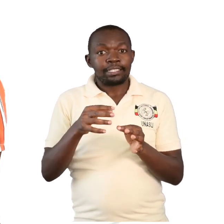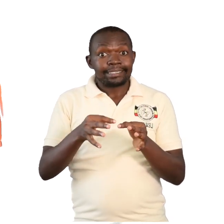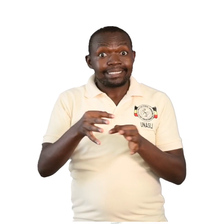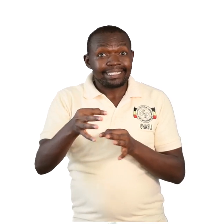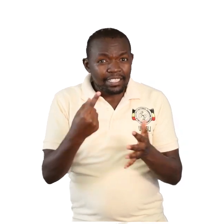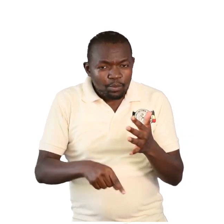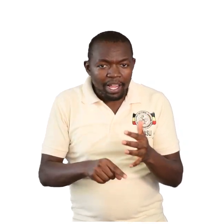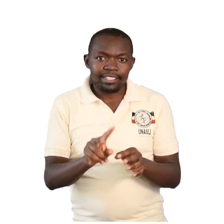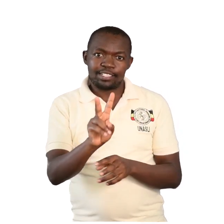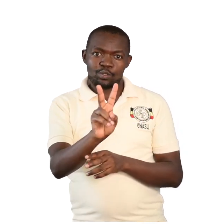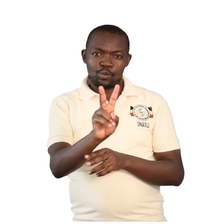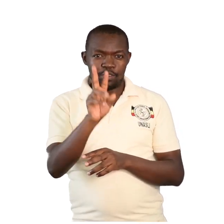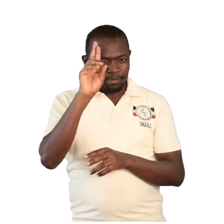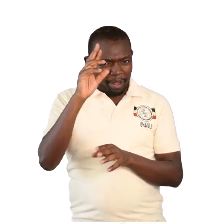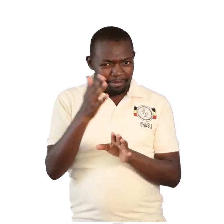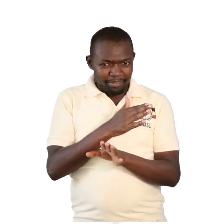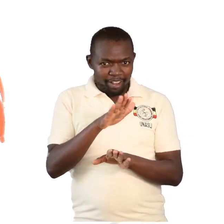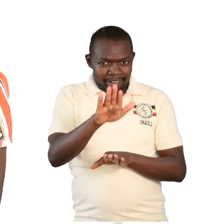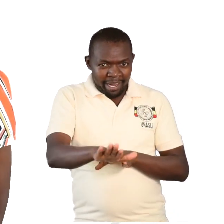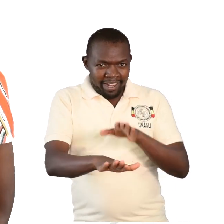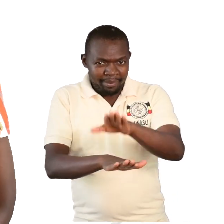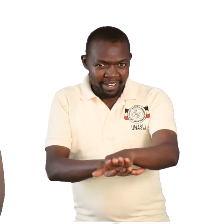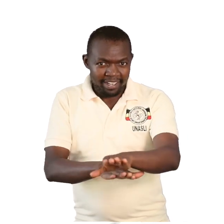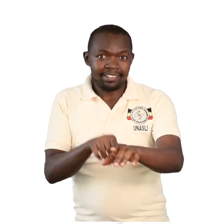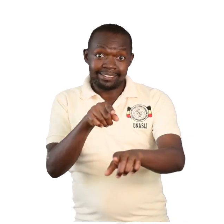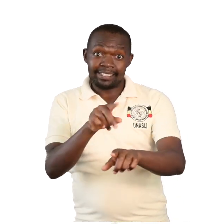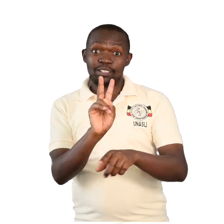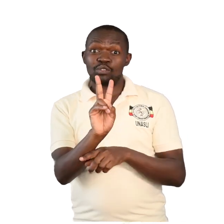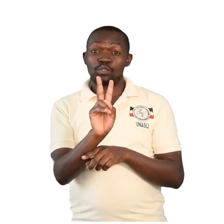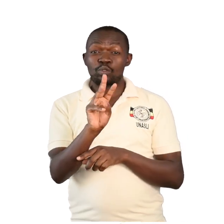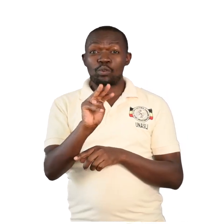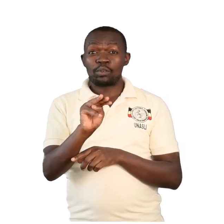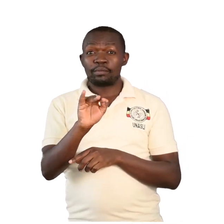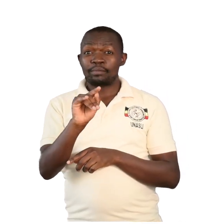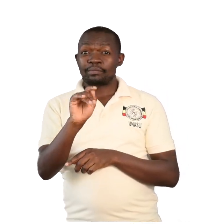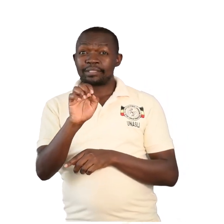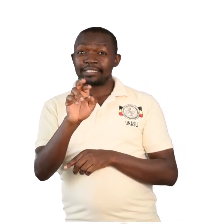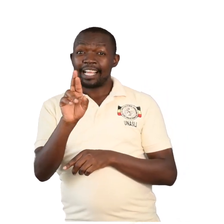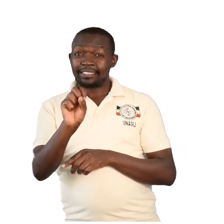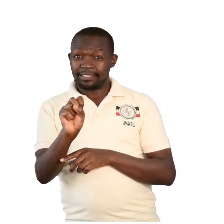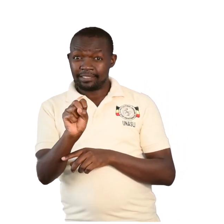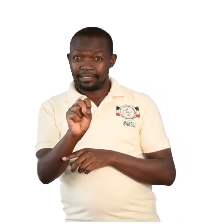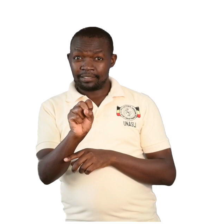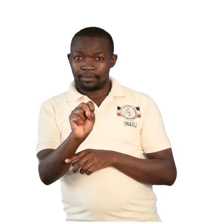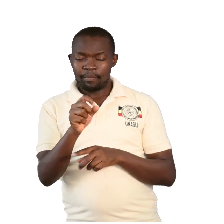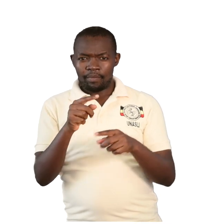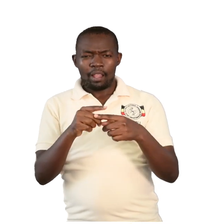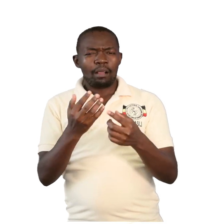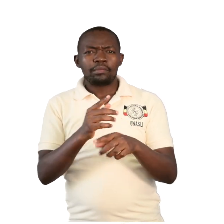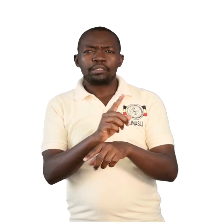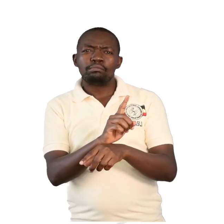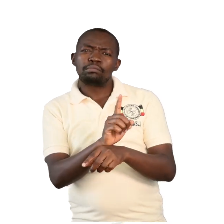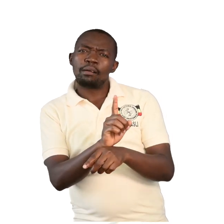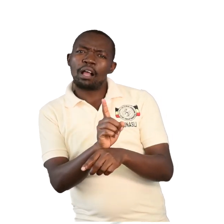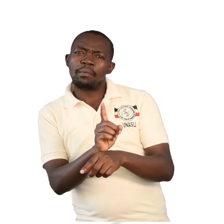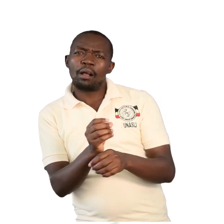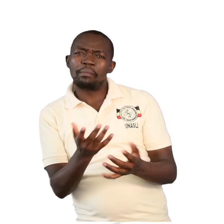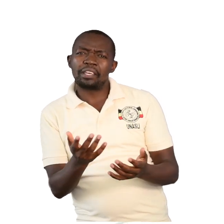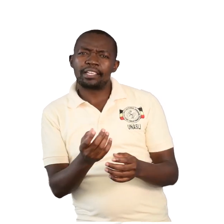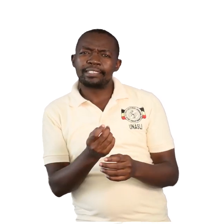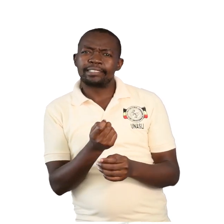2 meters. Have you timed yourself? Did you find out how many seconds you took taking those